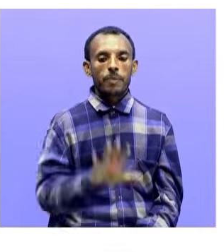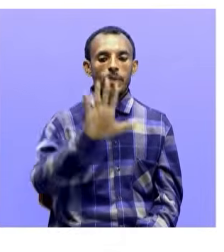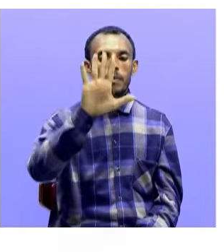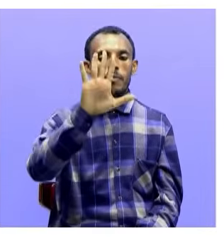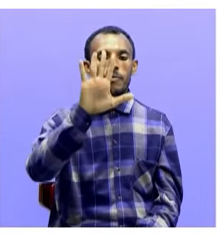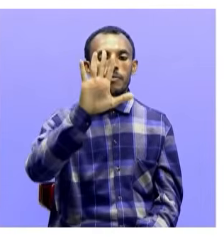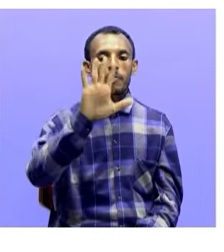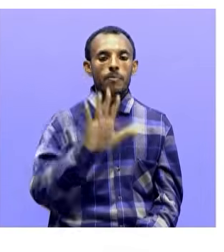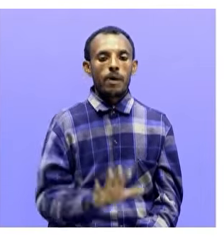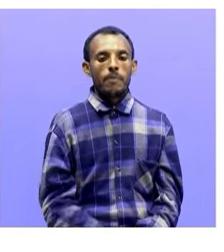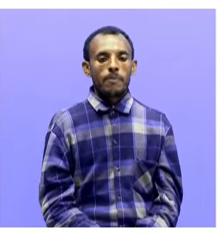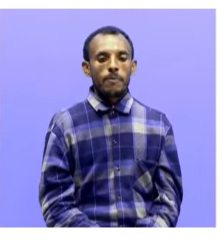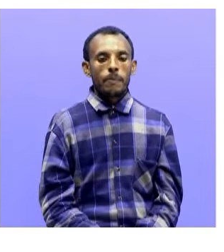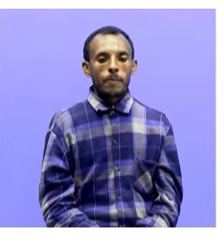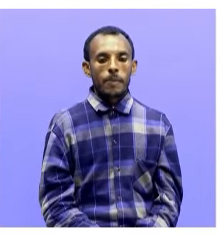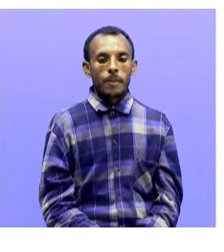5,